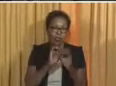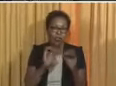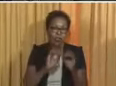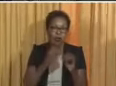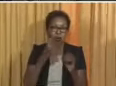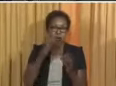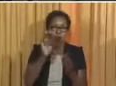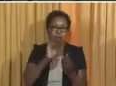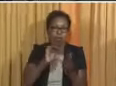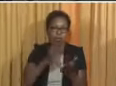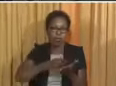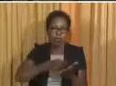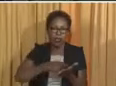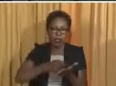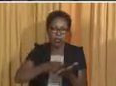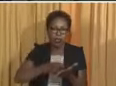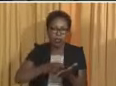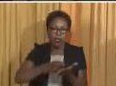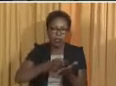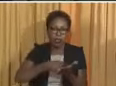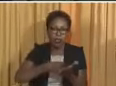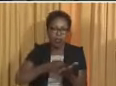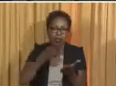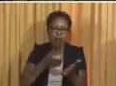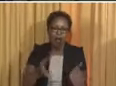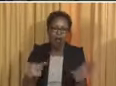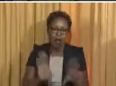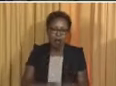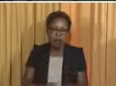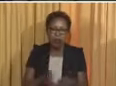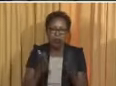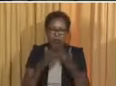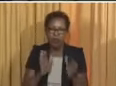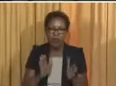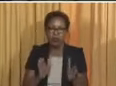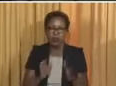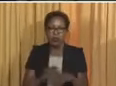million signatures, and it collapsed through the operation of the law.